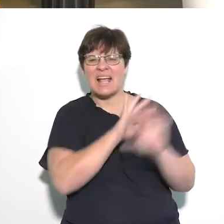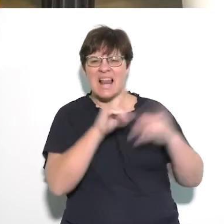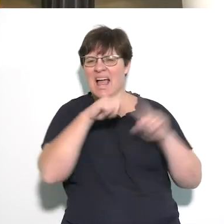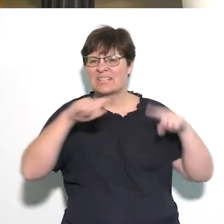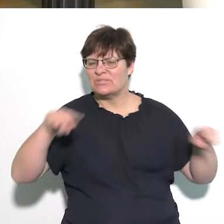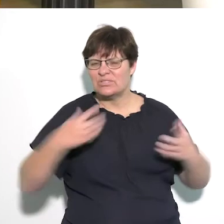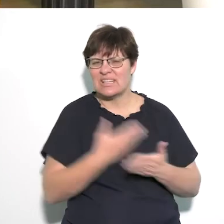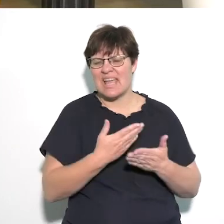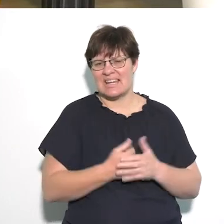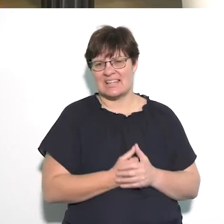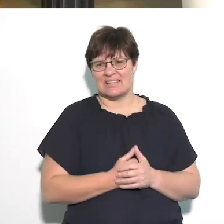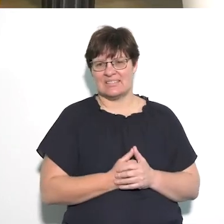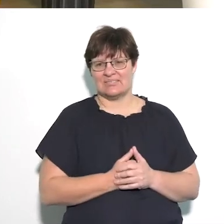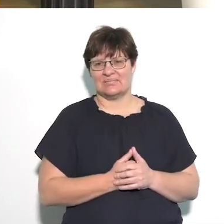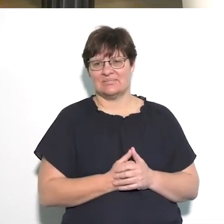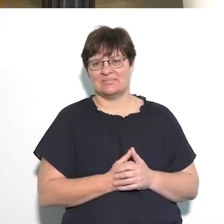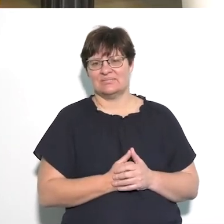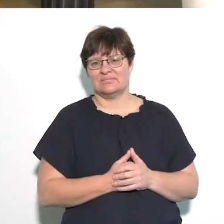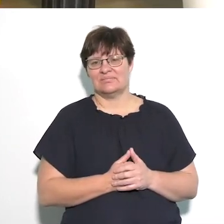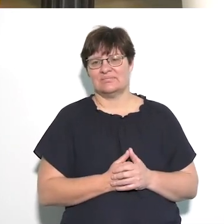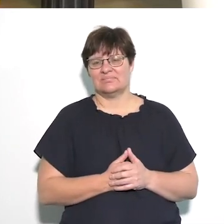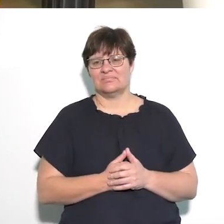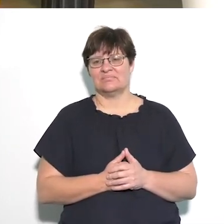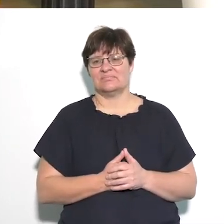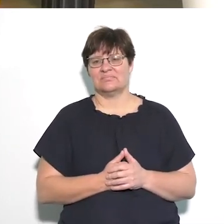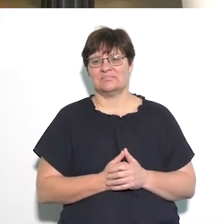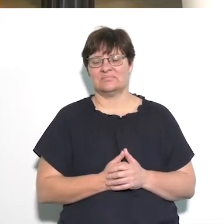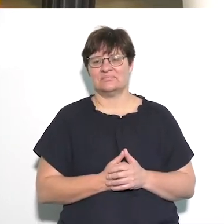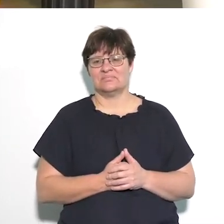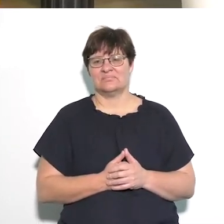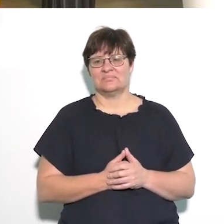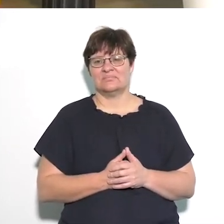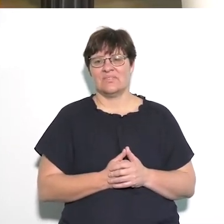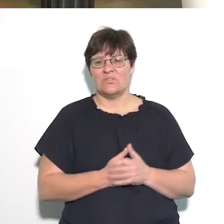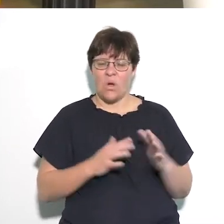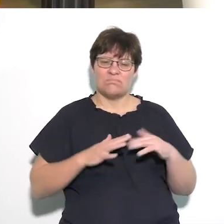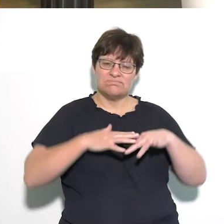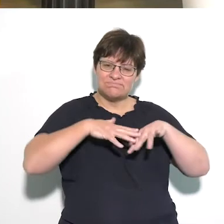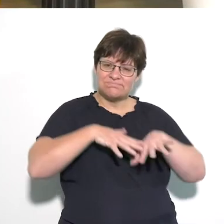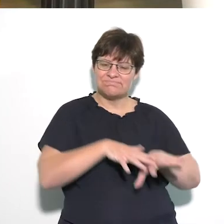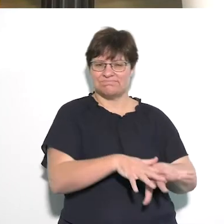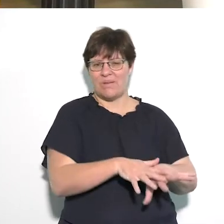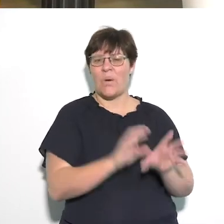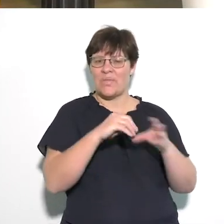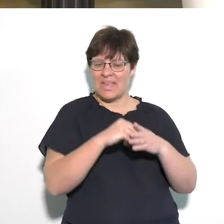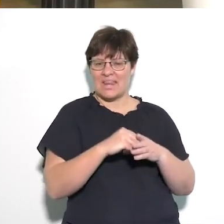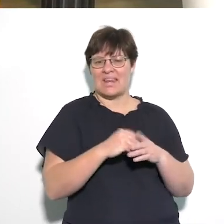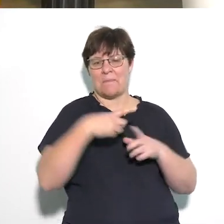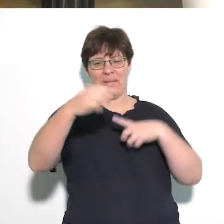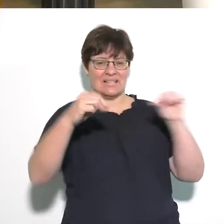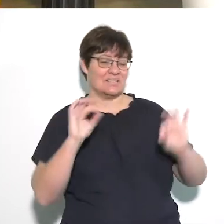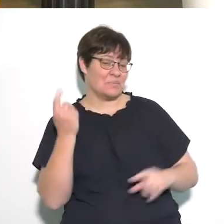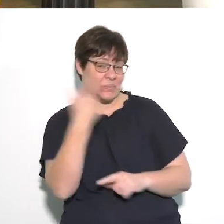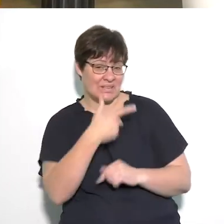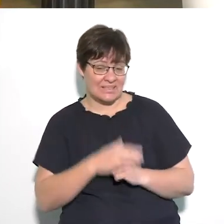colors on top of each other just to blend the seeds into the petals